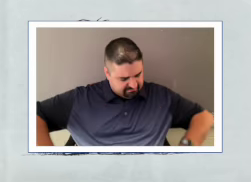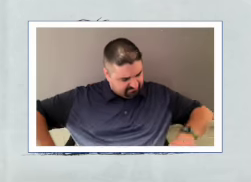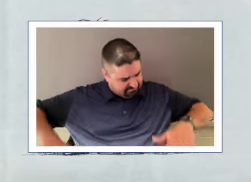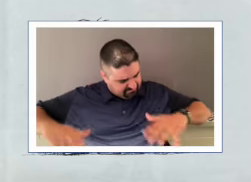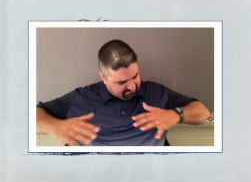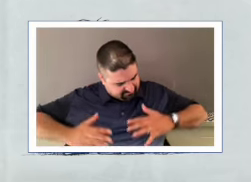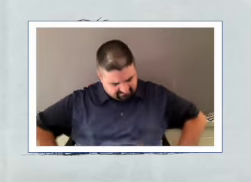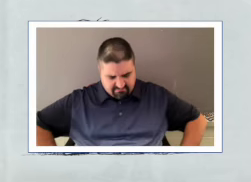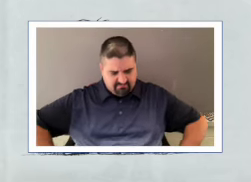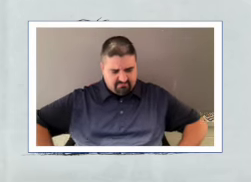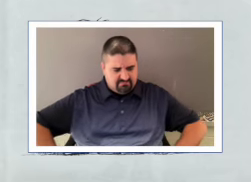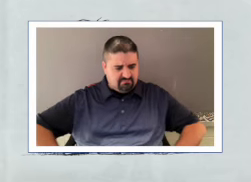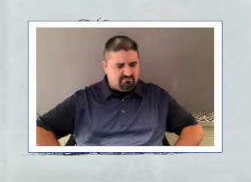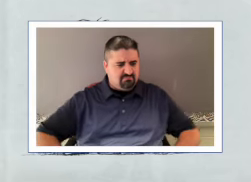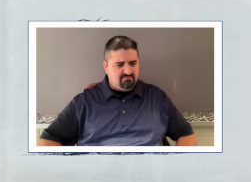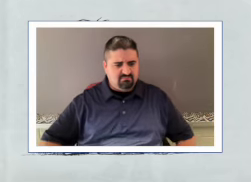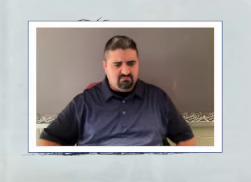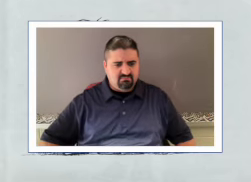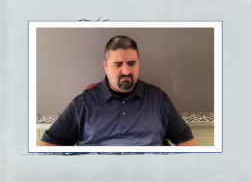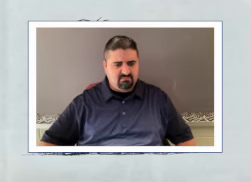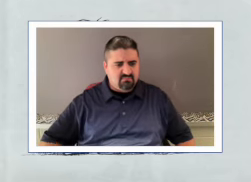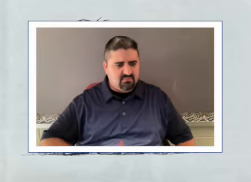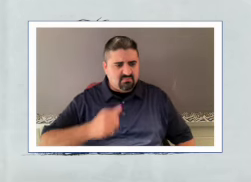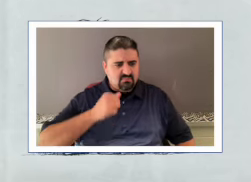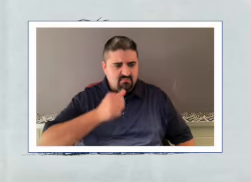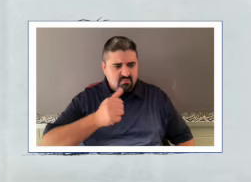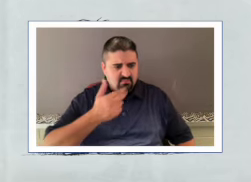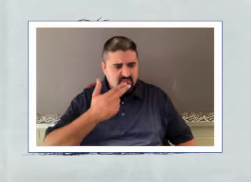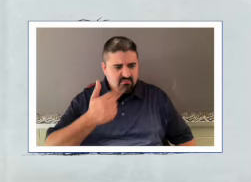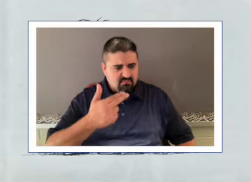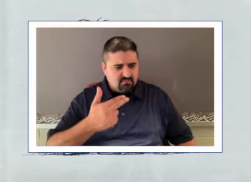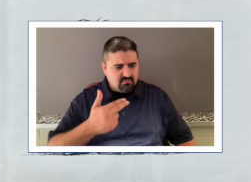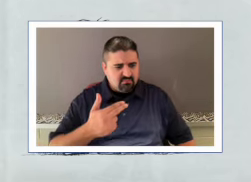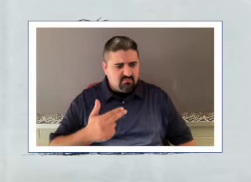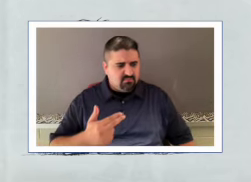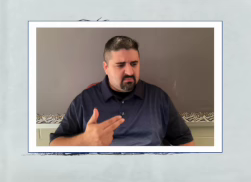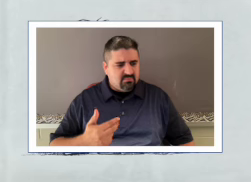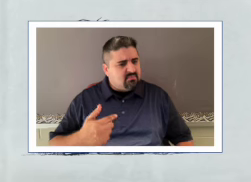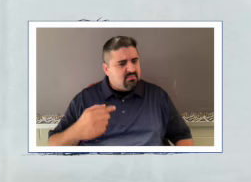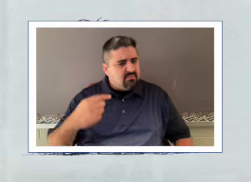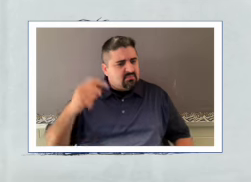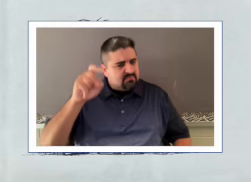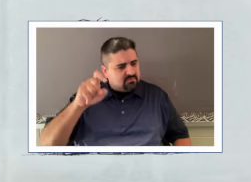I was on a case. I had a job to do.